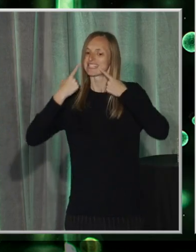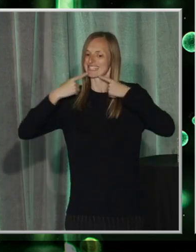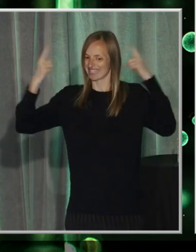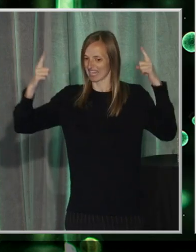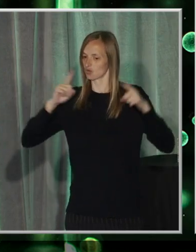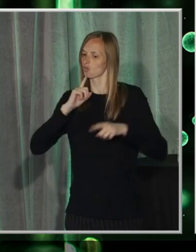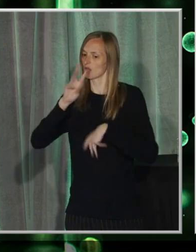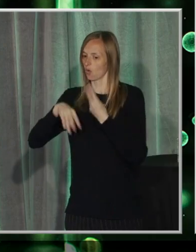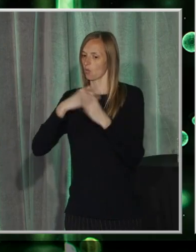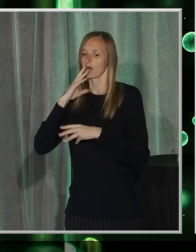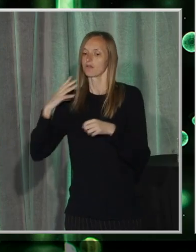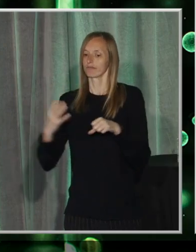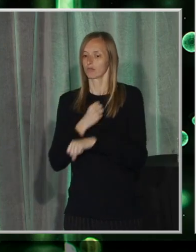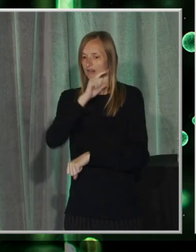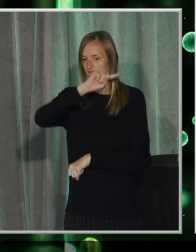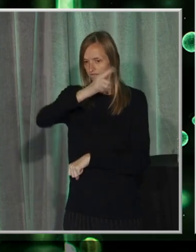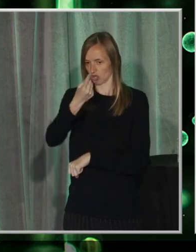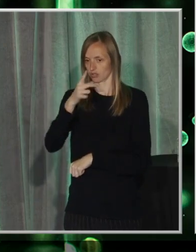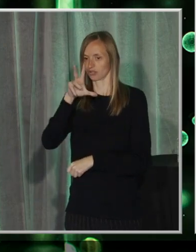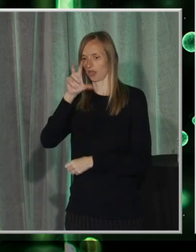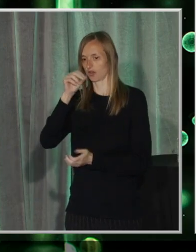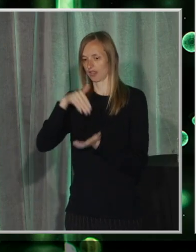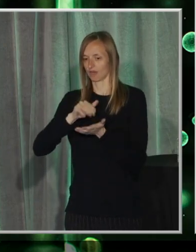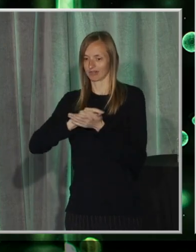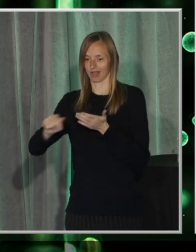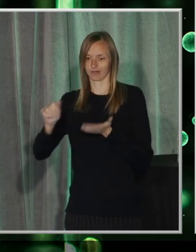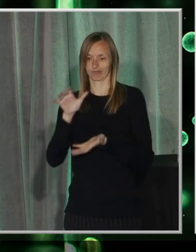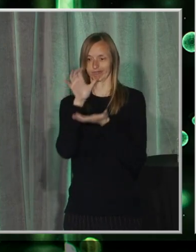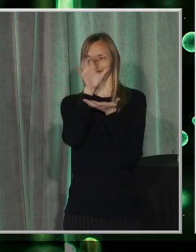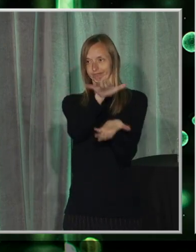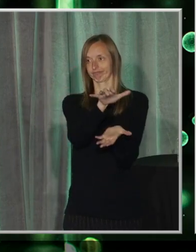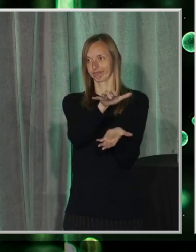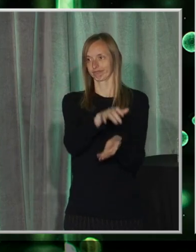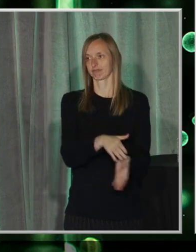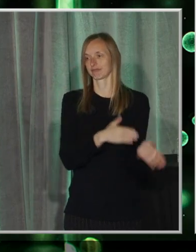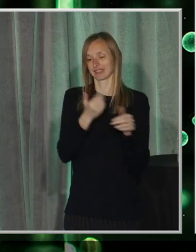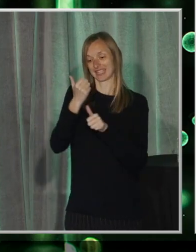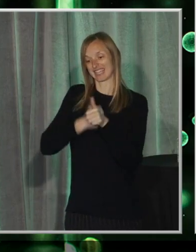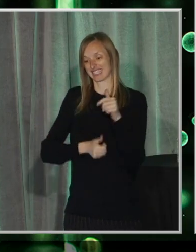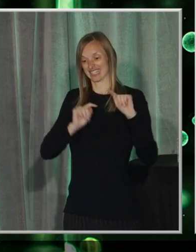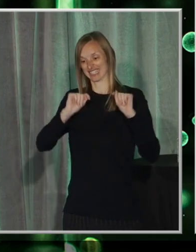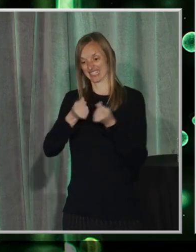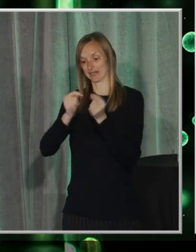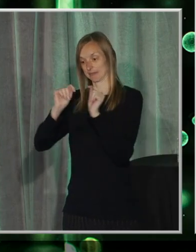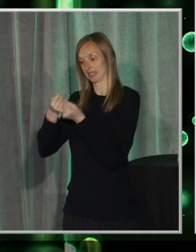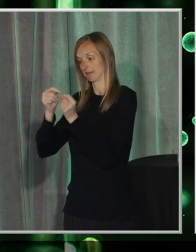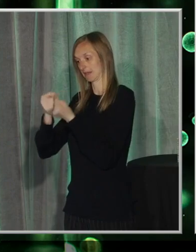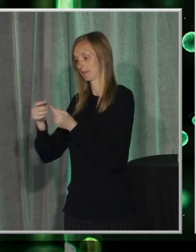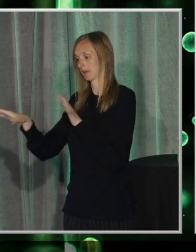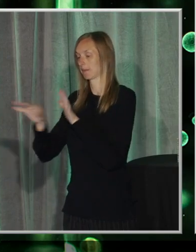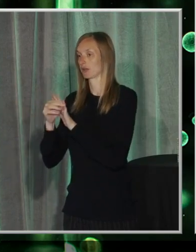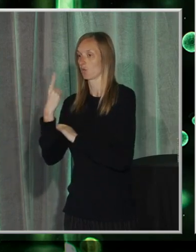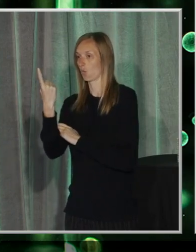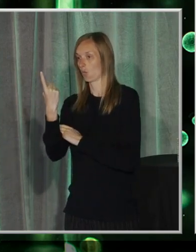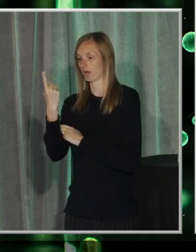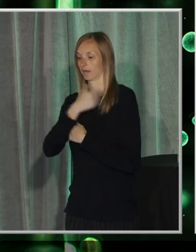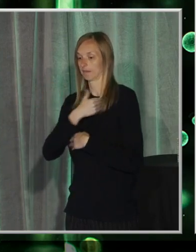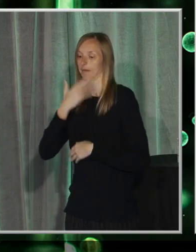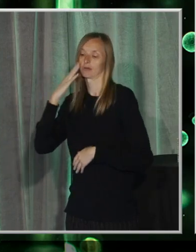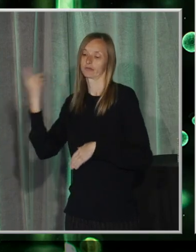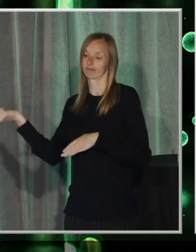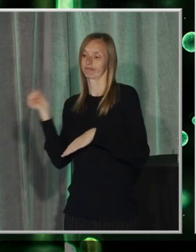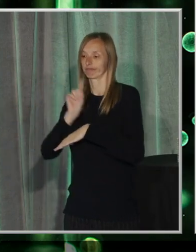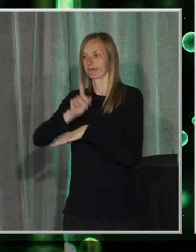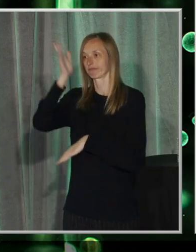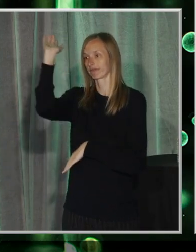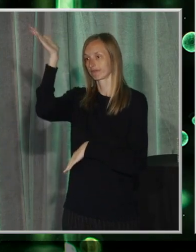taking home first place and $30,000. Each finalist team has designated one member to present. And